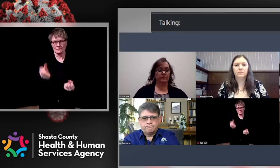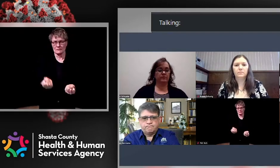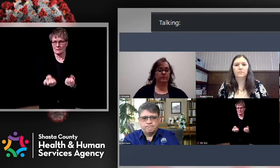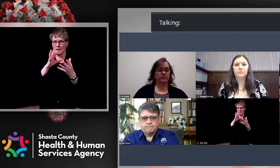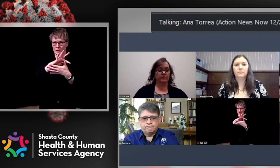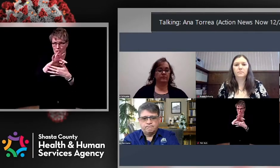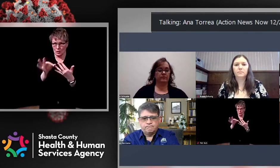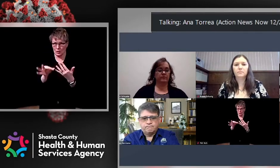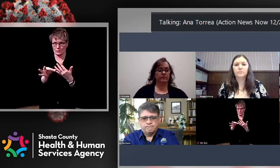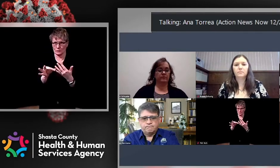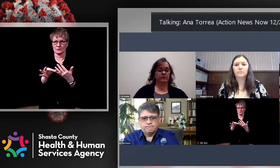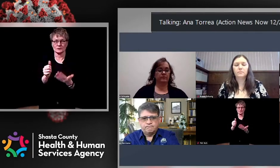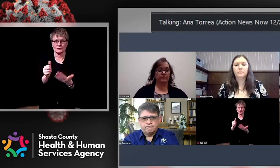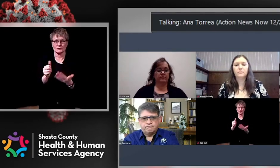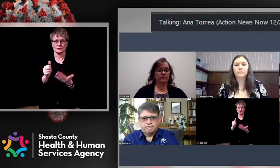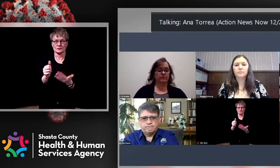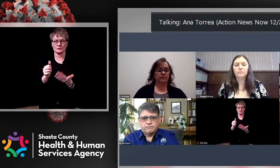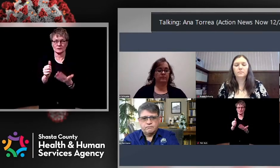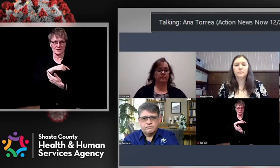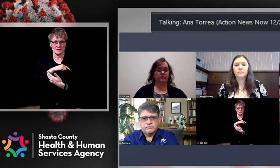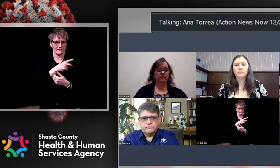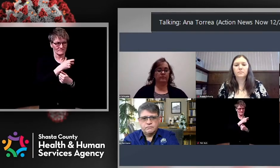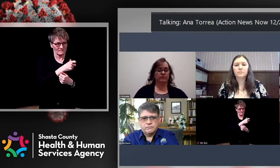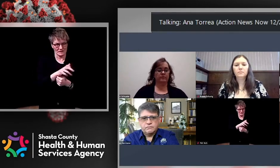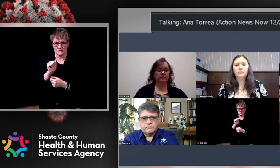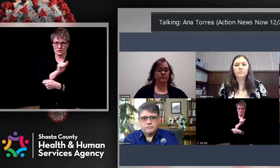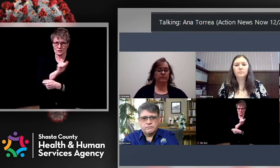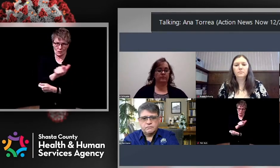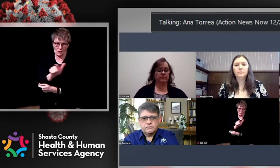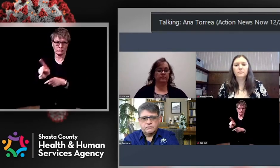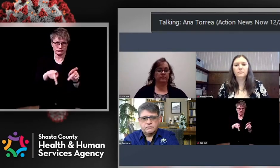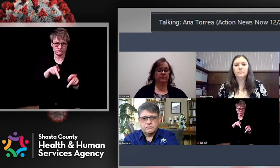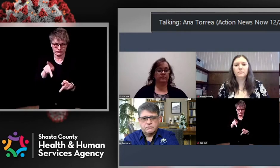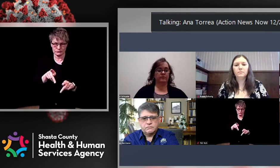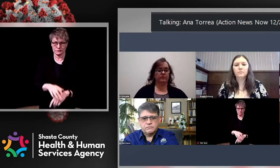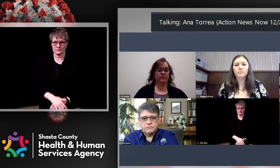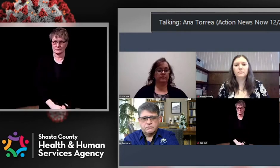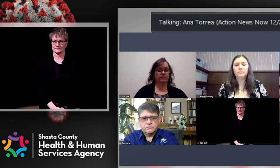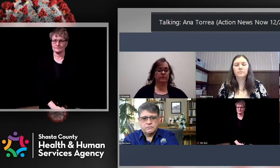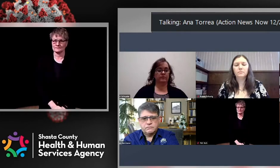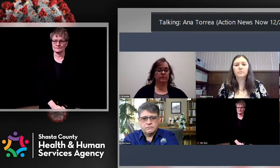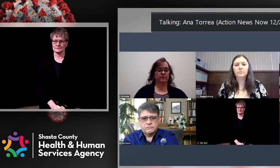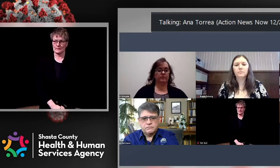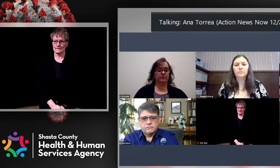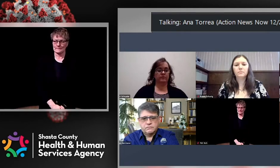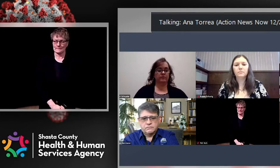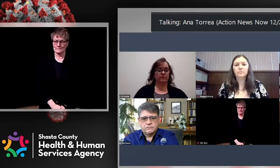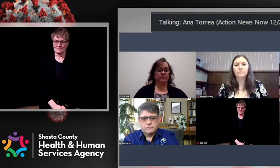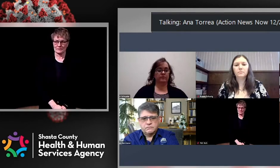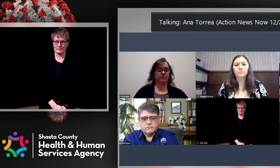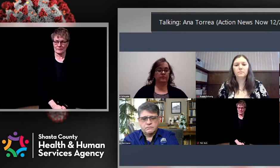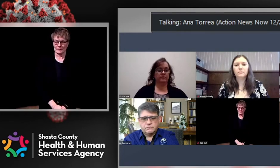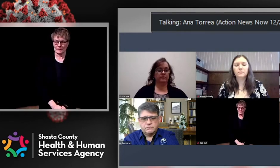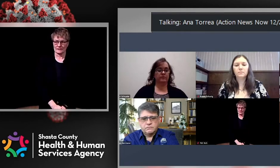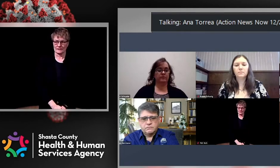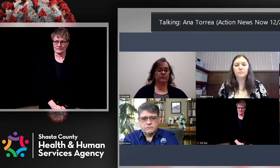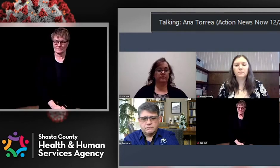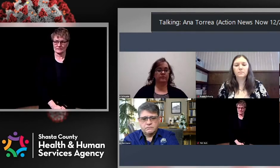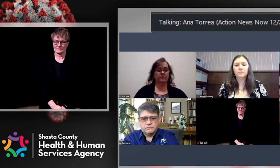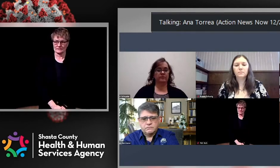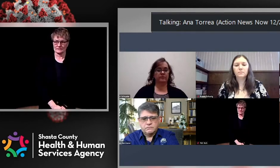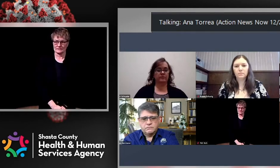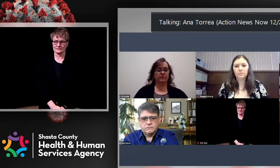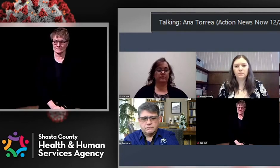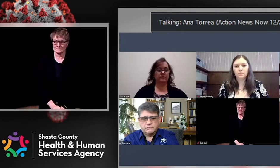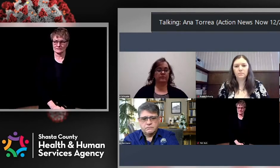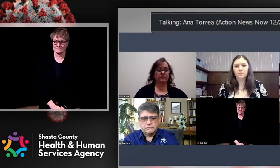Thank you for that. And I just wanted to touch up on something. Dean kind of mentioned it earlier, but, you know, talking about how getting your flu